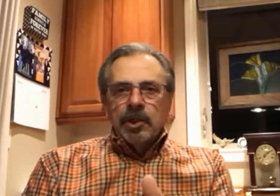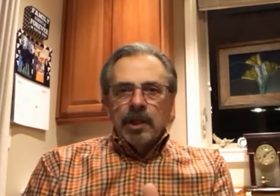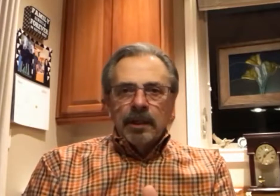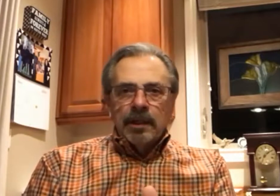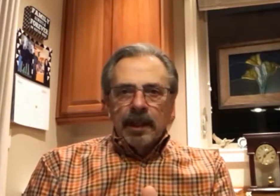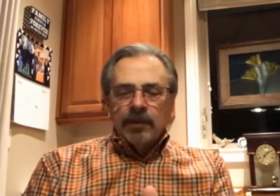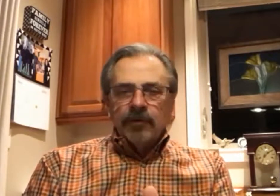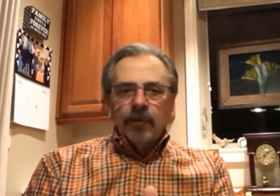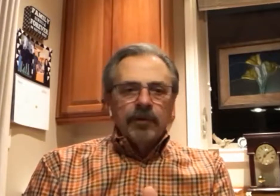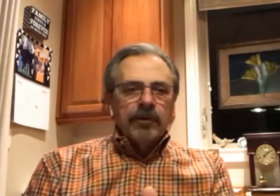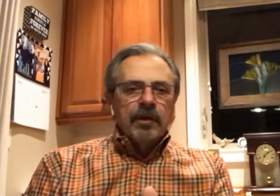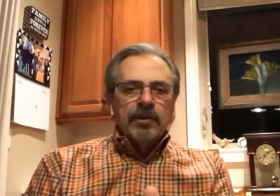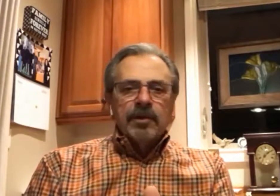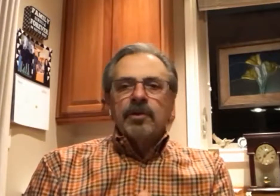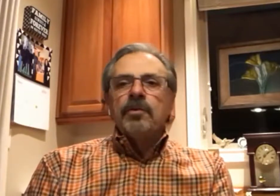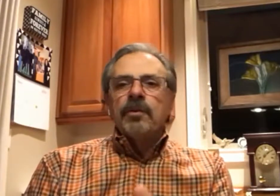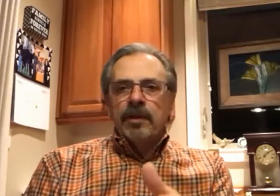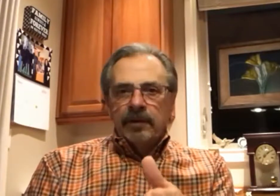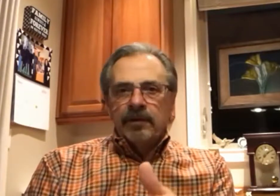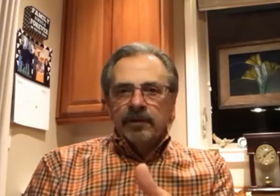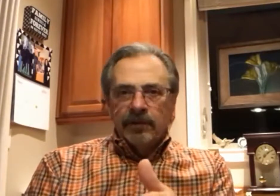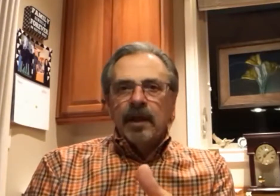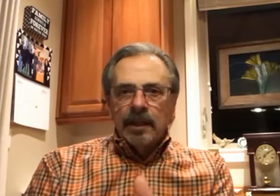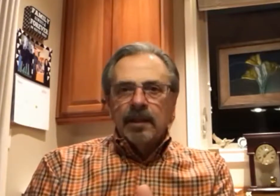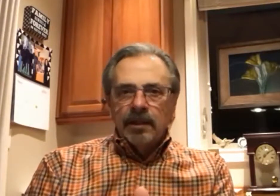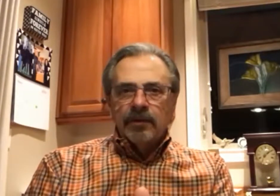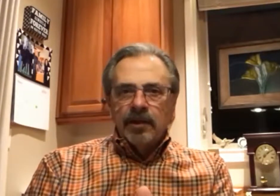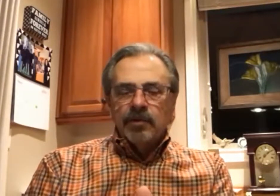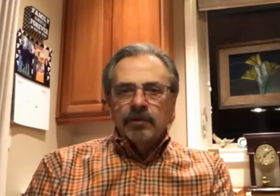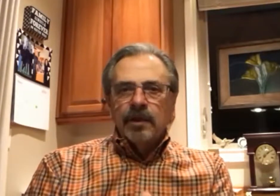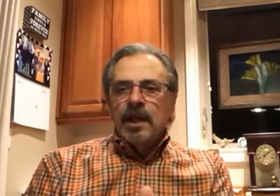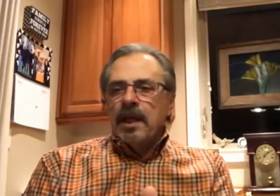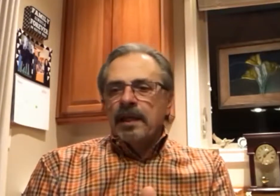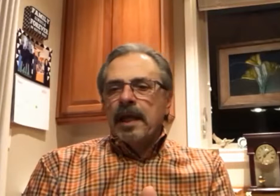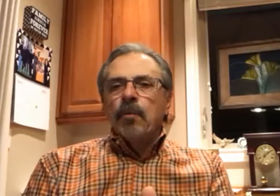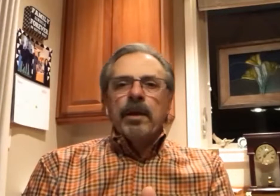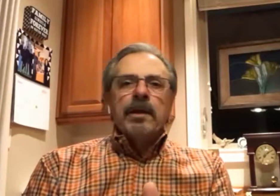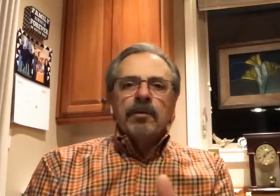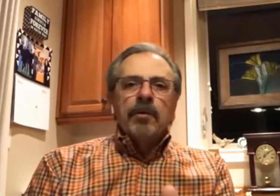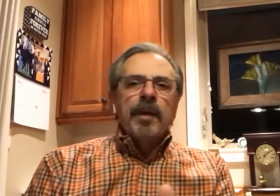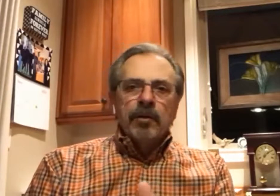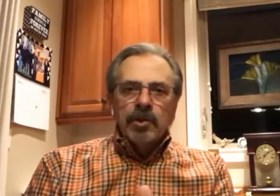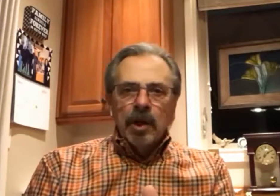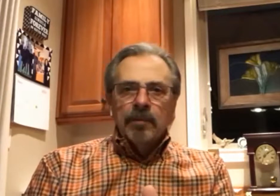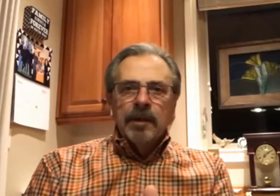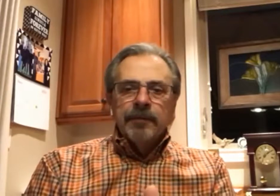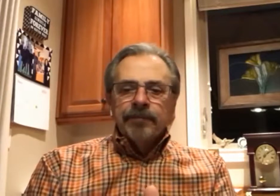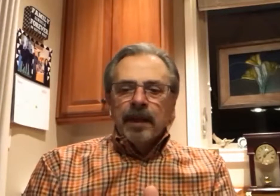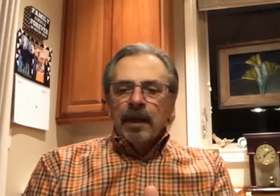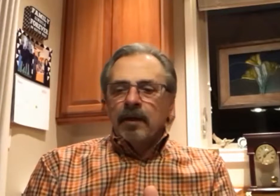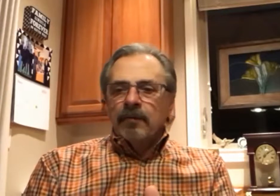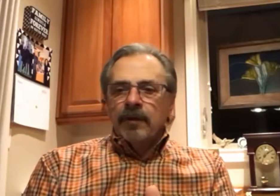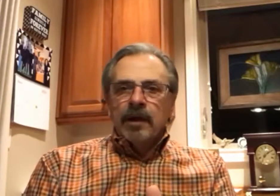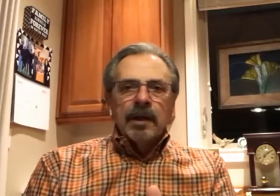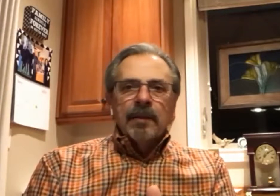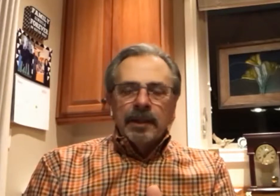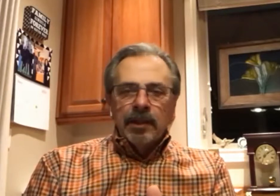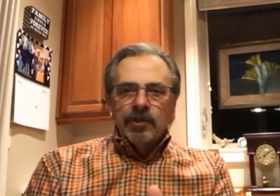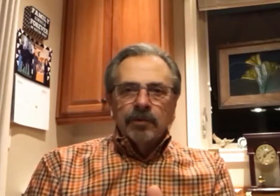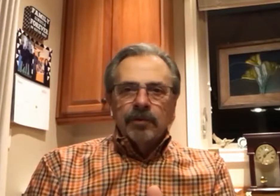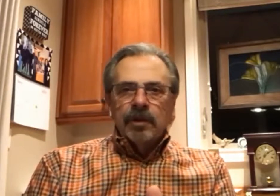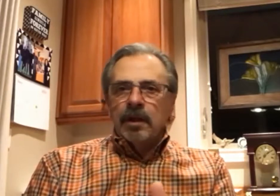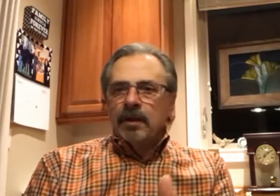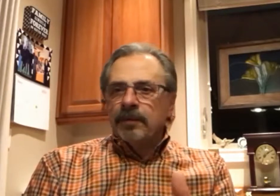would initiate a task force to study these issues and how we can do a better job of